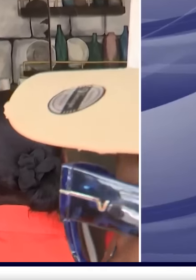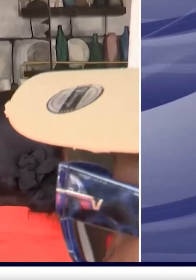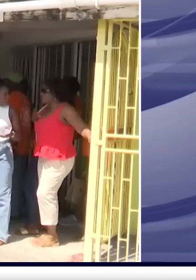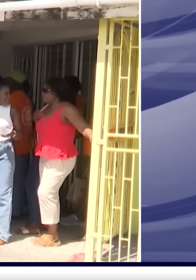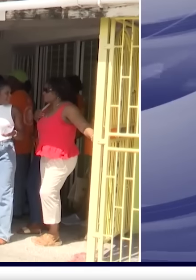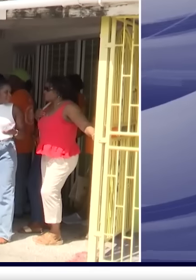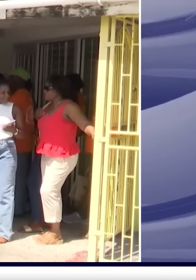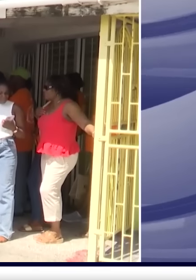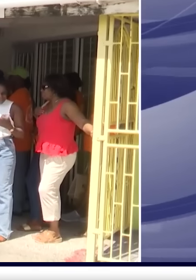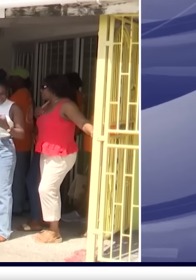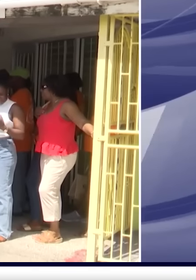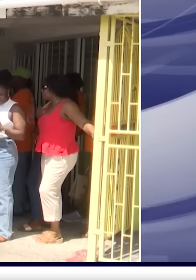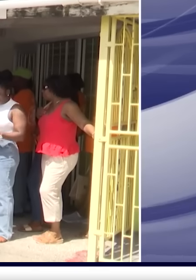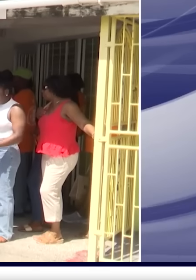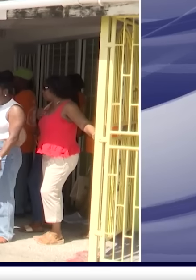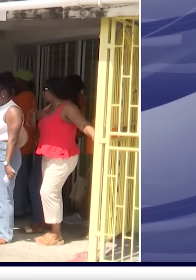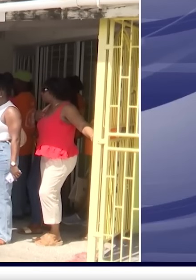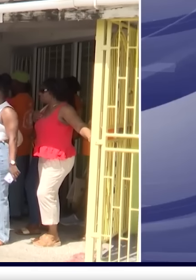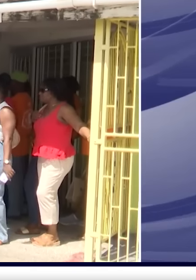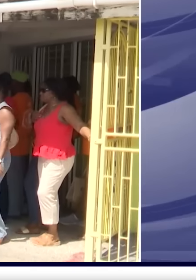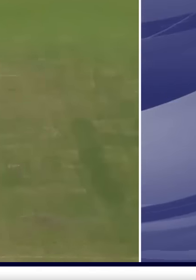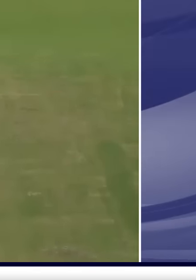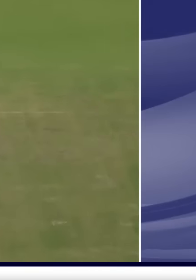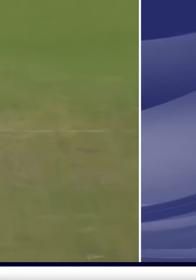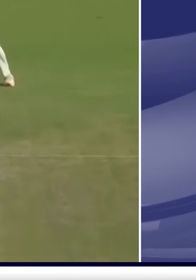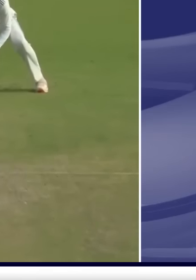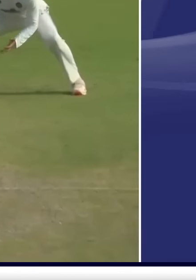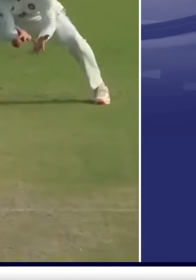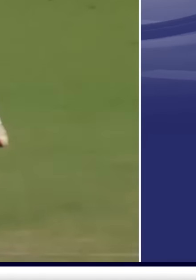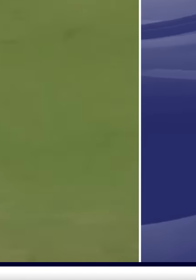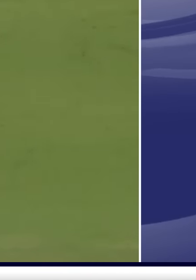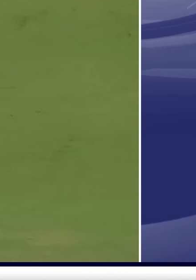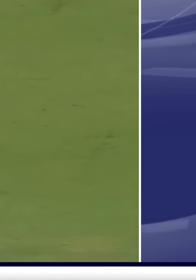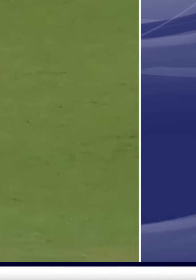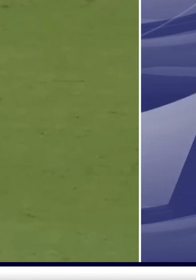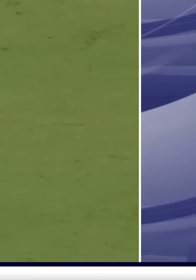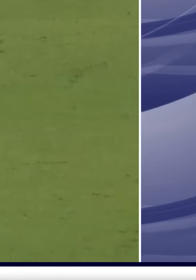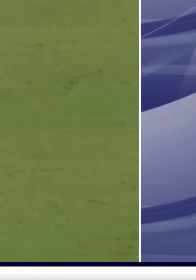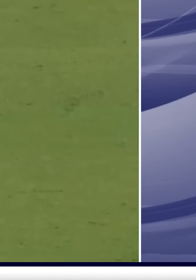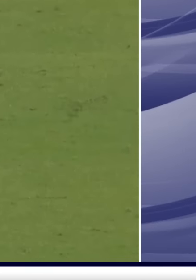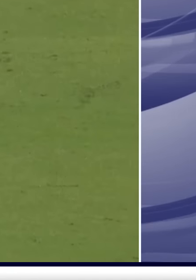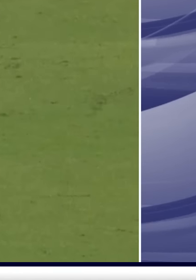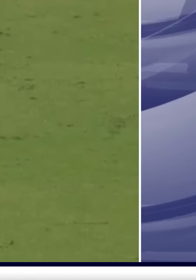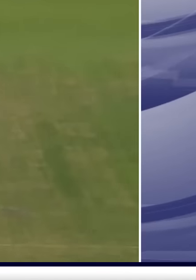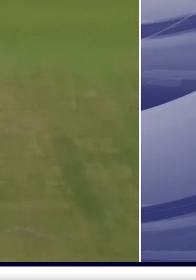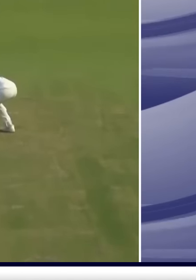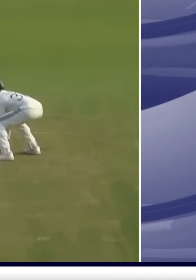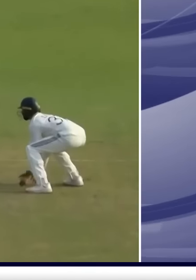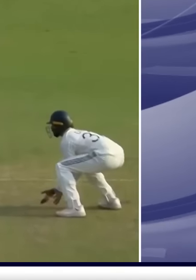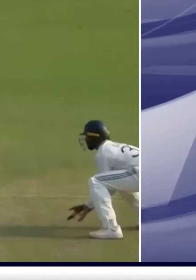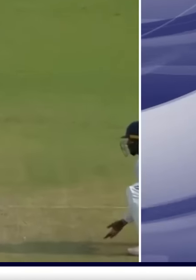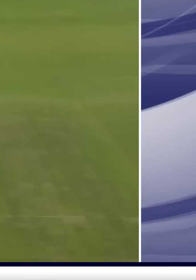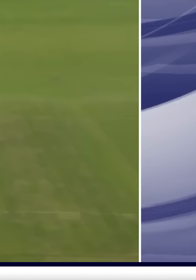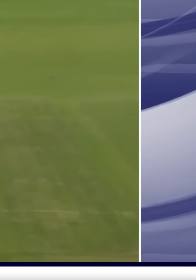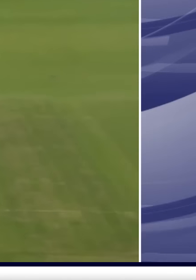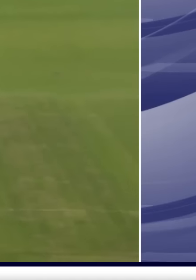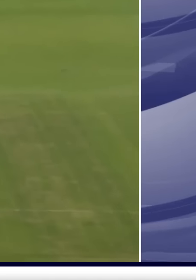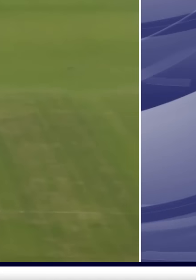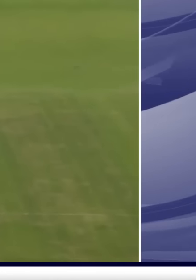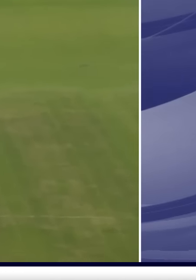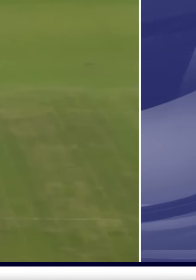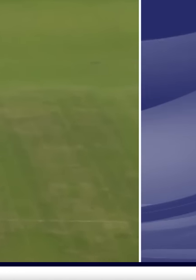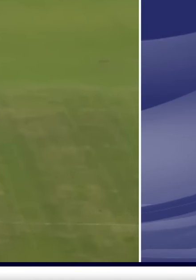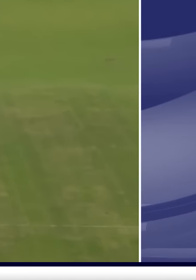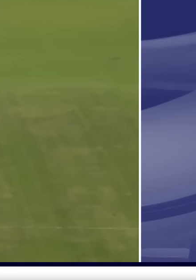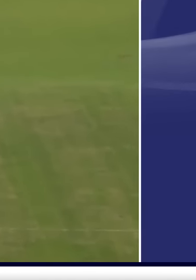of today's We Gatherin in Christchurch. And in sports, the Windies fall further behind India after day 2